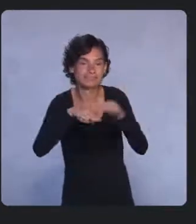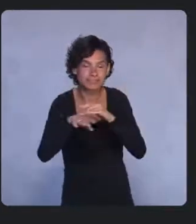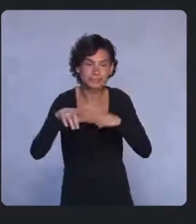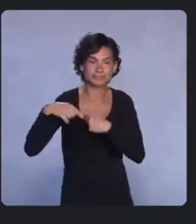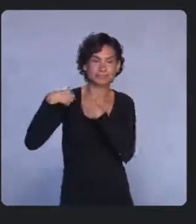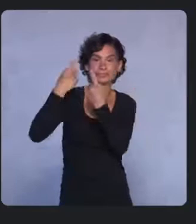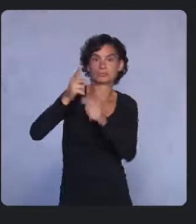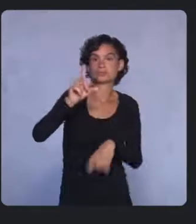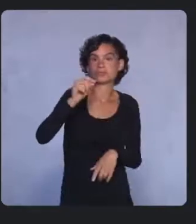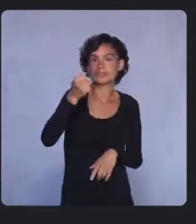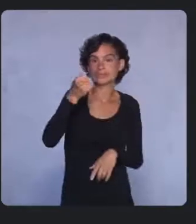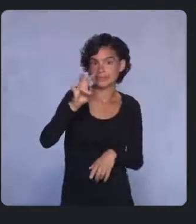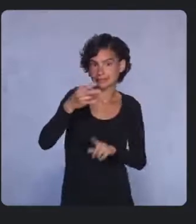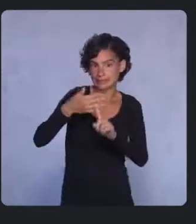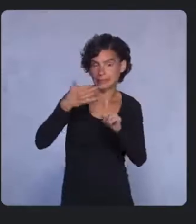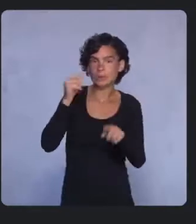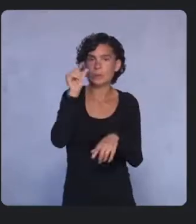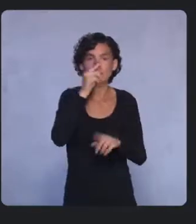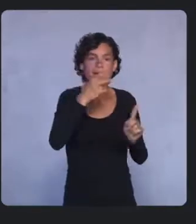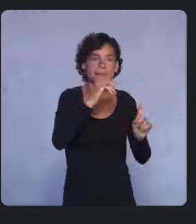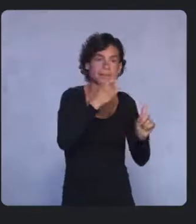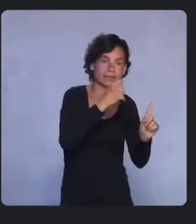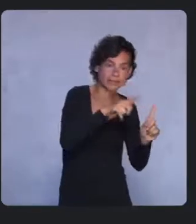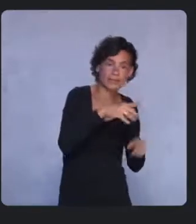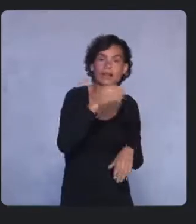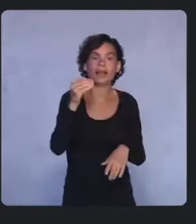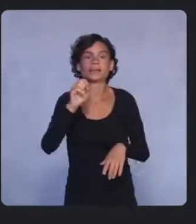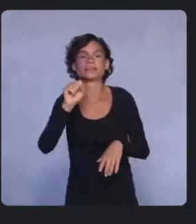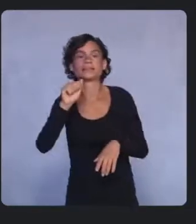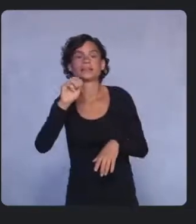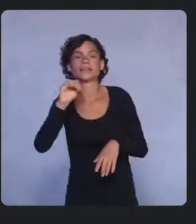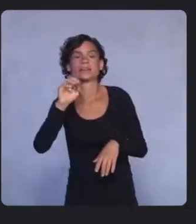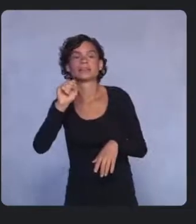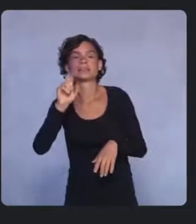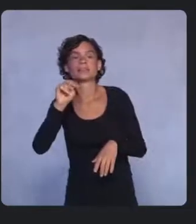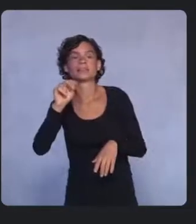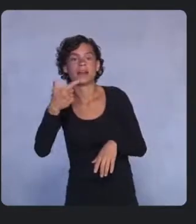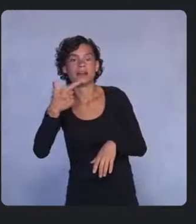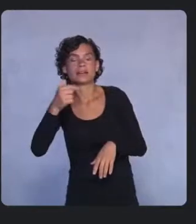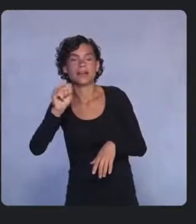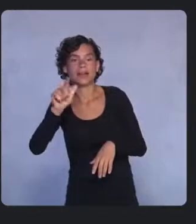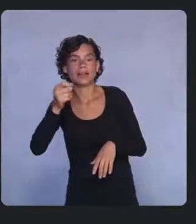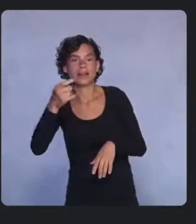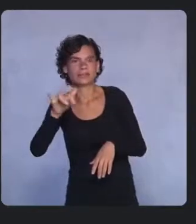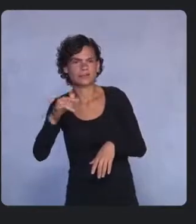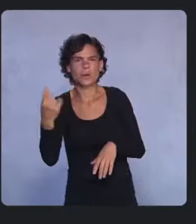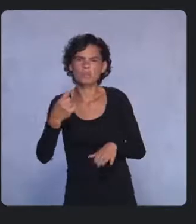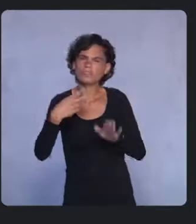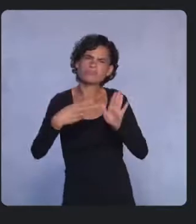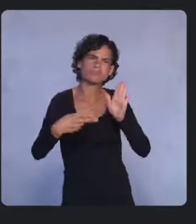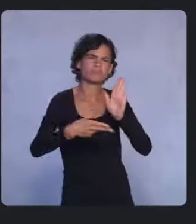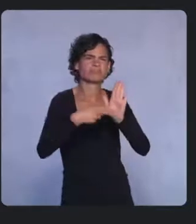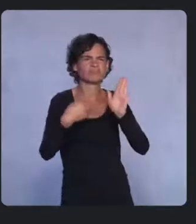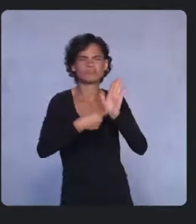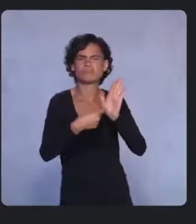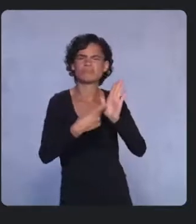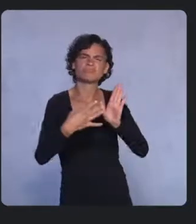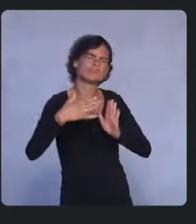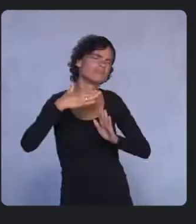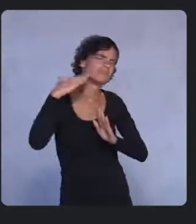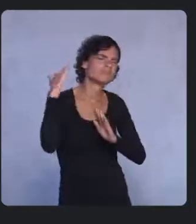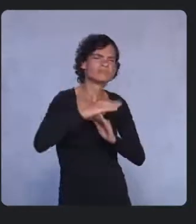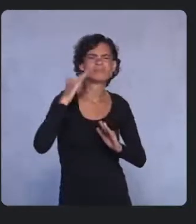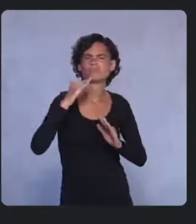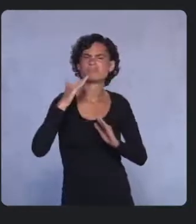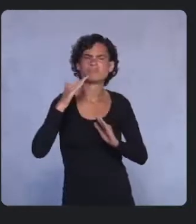Google Pixel and Samsung Galaxy have continually received the highest security rating in Gartner's